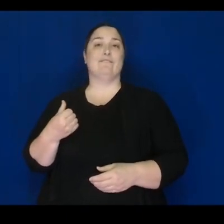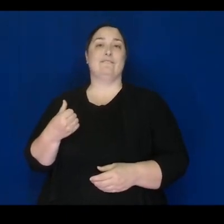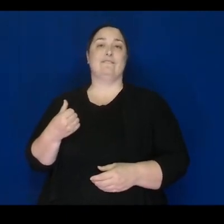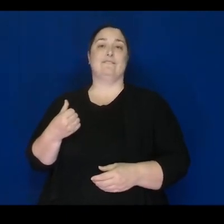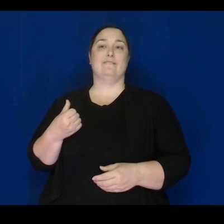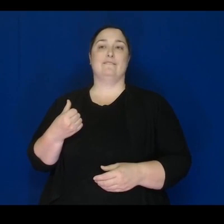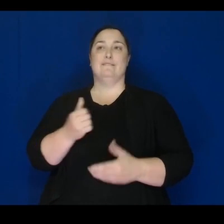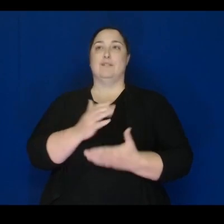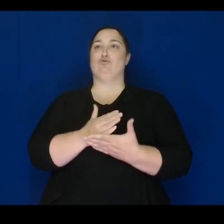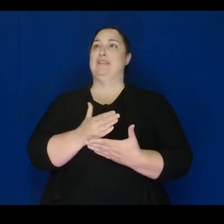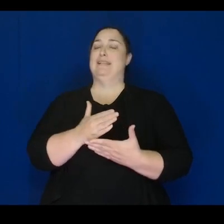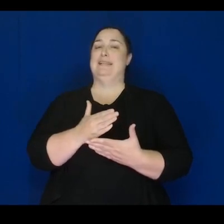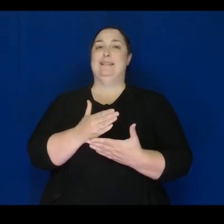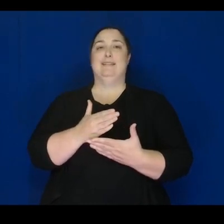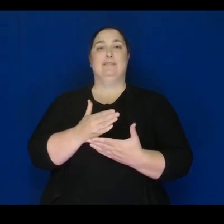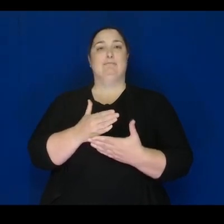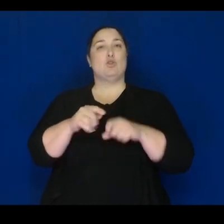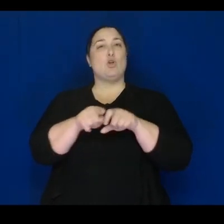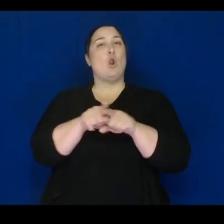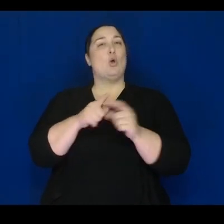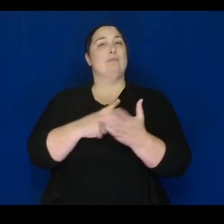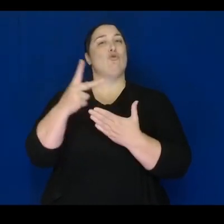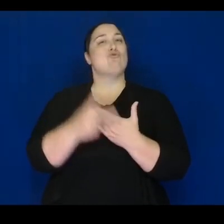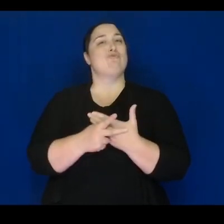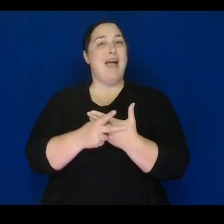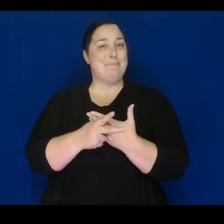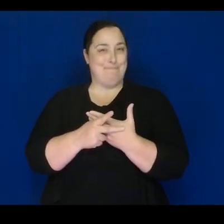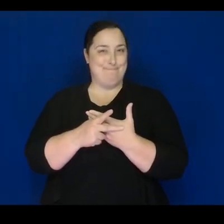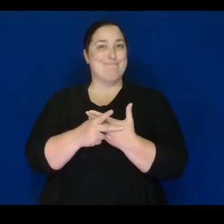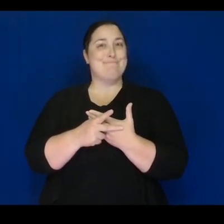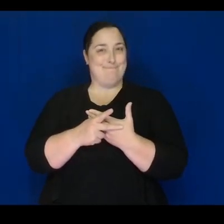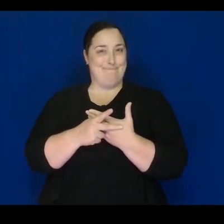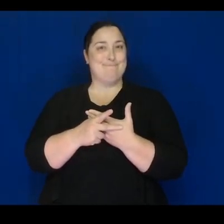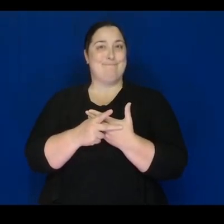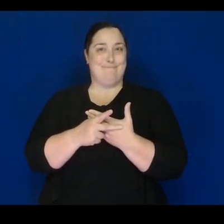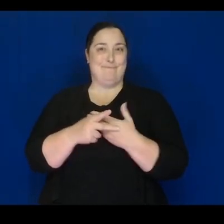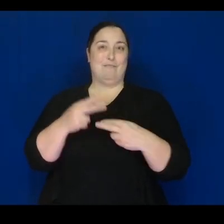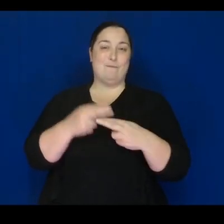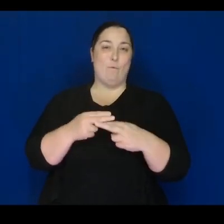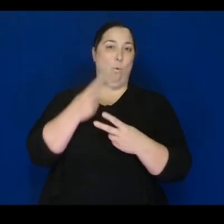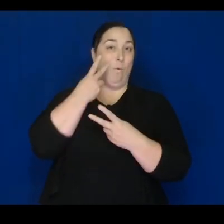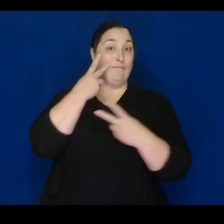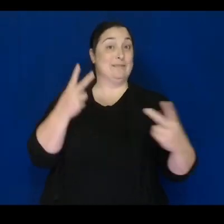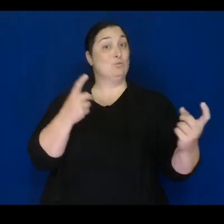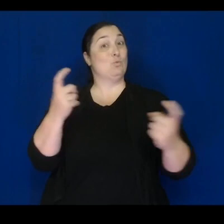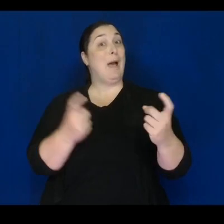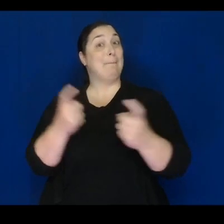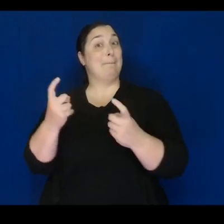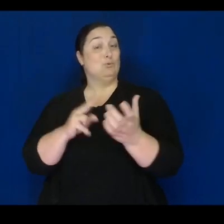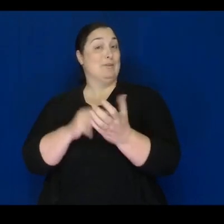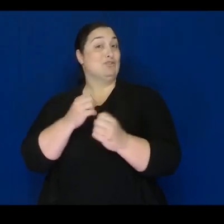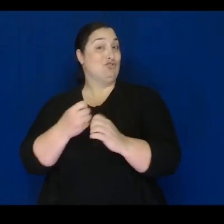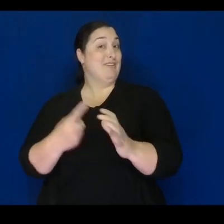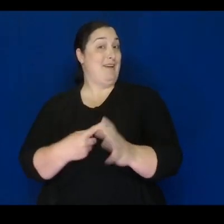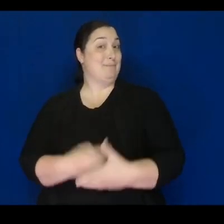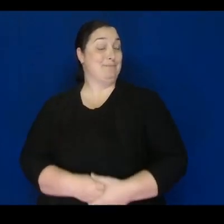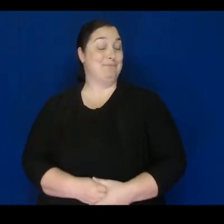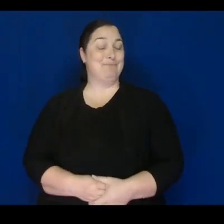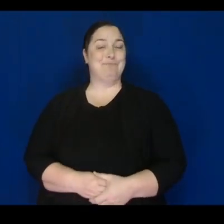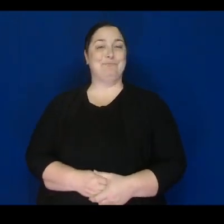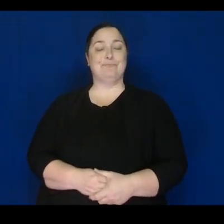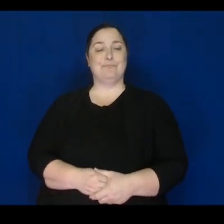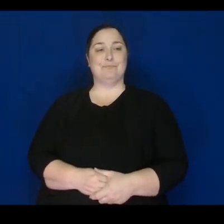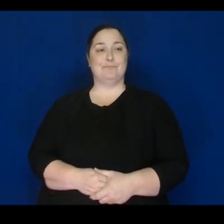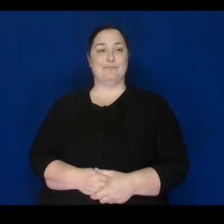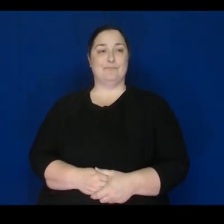really enriching the learning programs here for many visitors at the National Gallery. And I'd